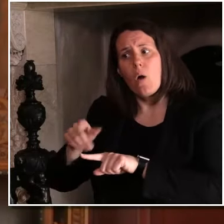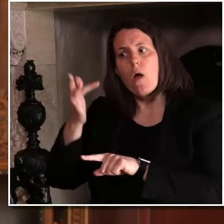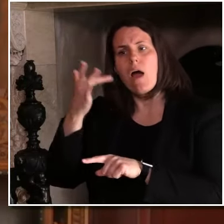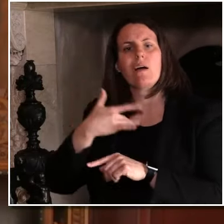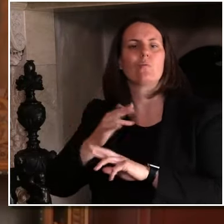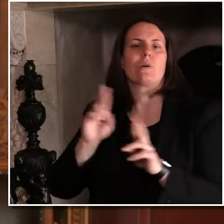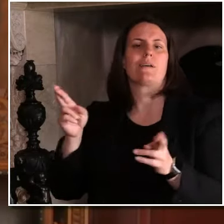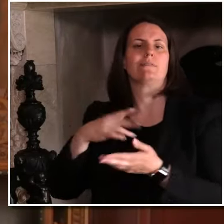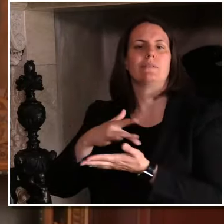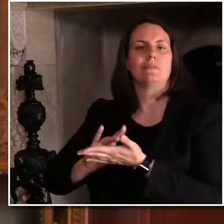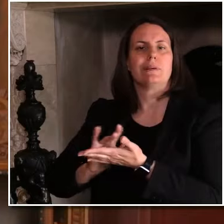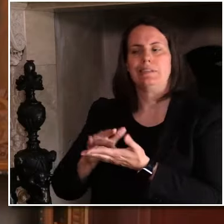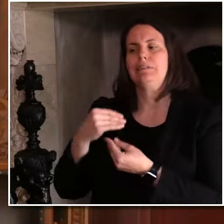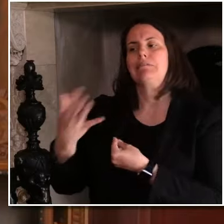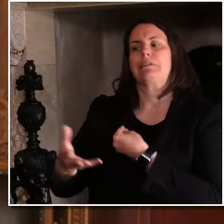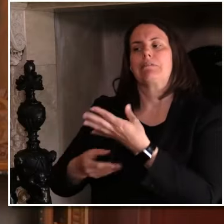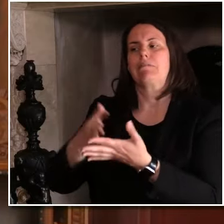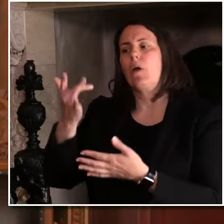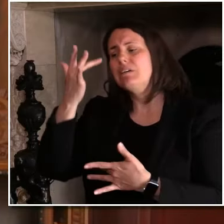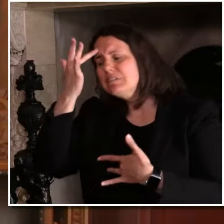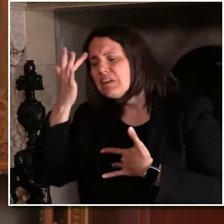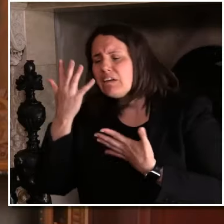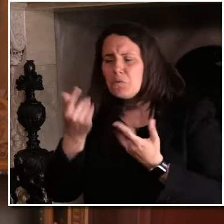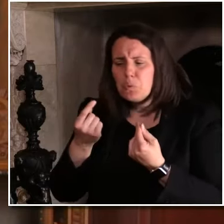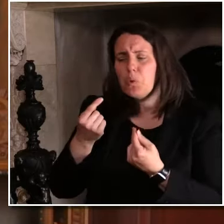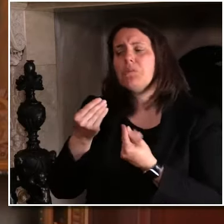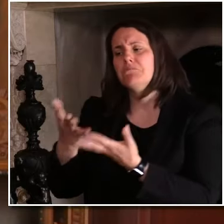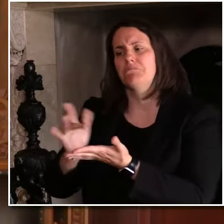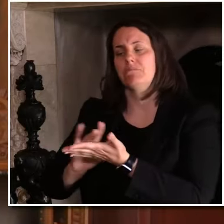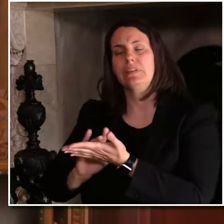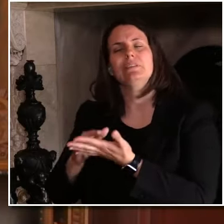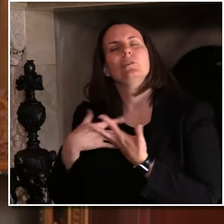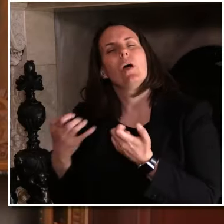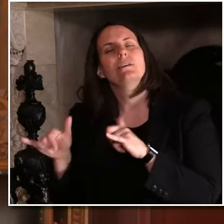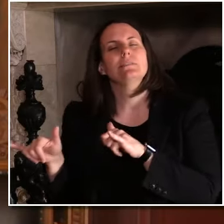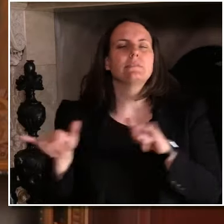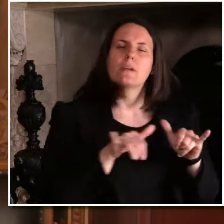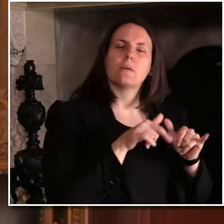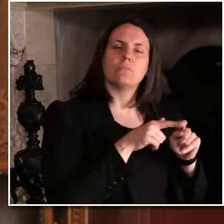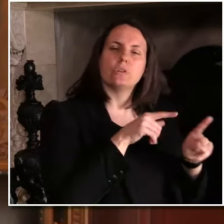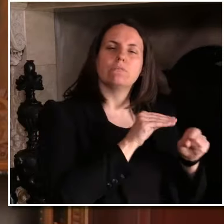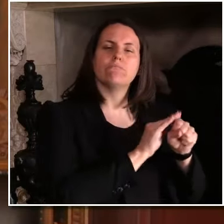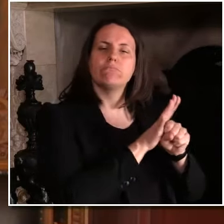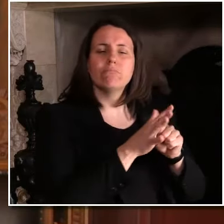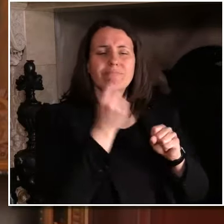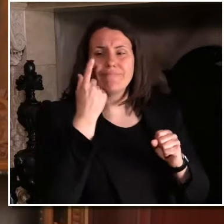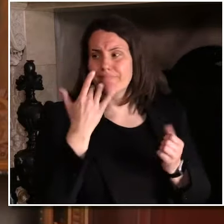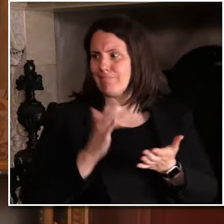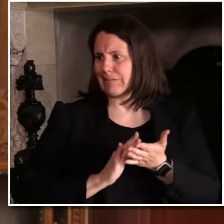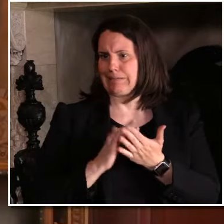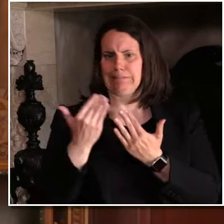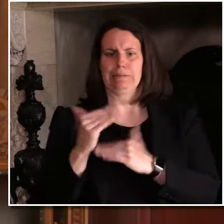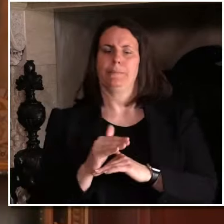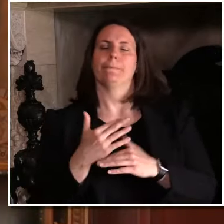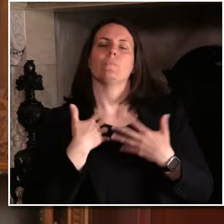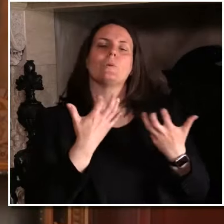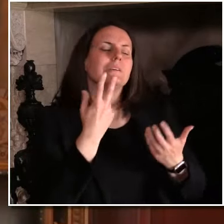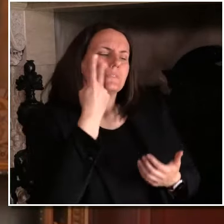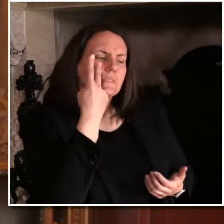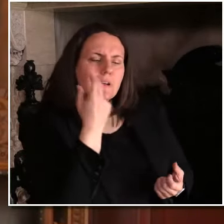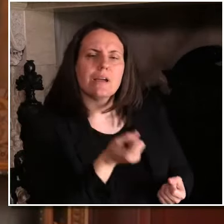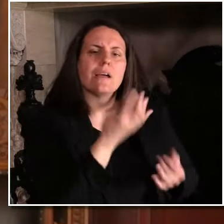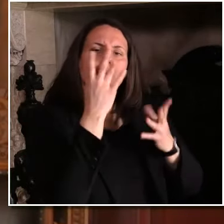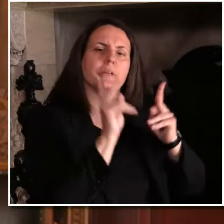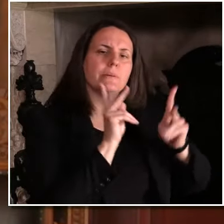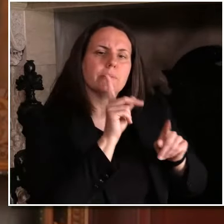people because it's important for the public health to know whether they're a case, and then we can trigger the contact tracing and quarantine and isolation that's really going to